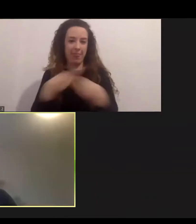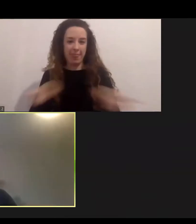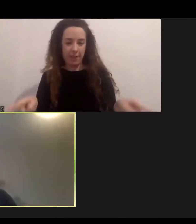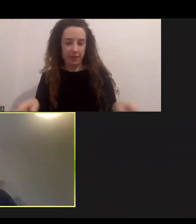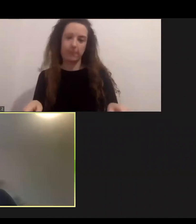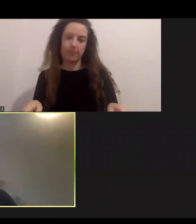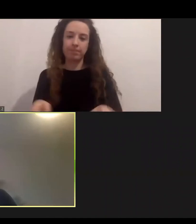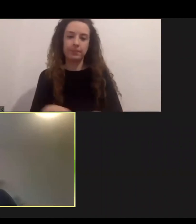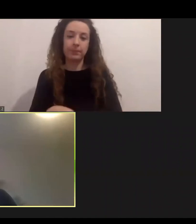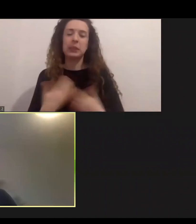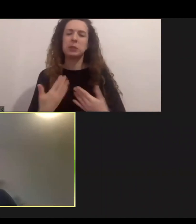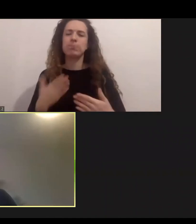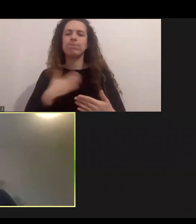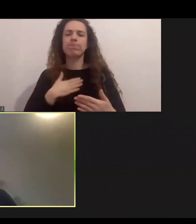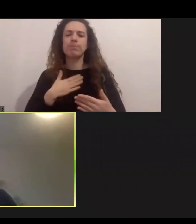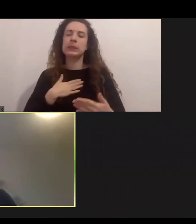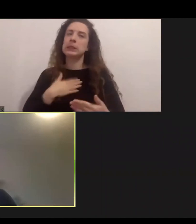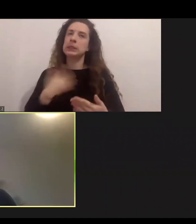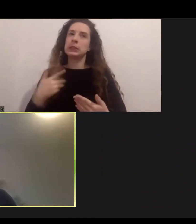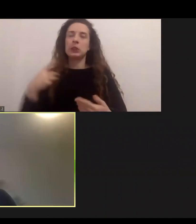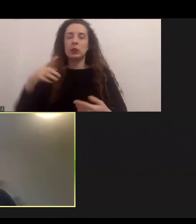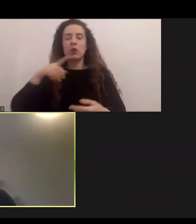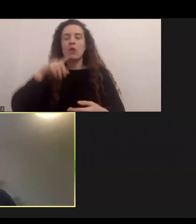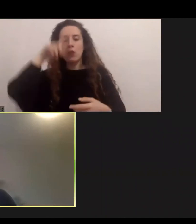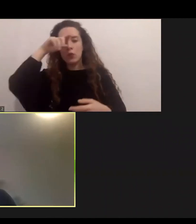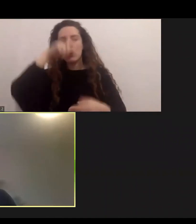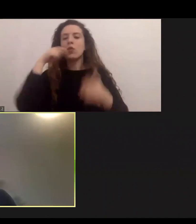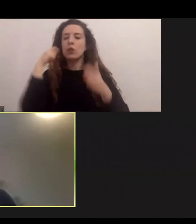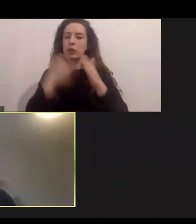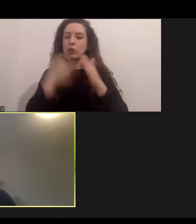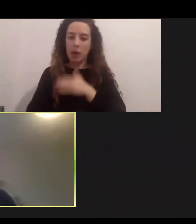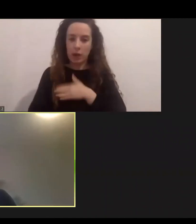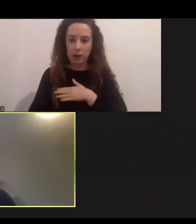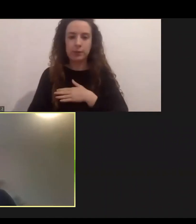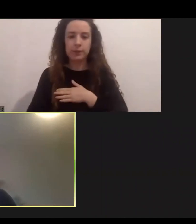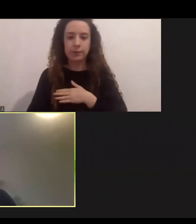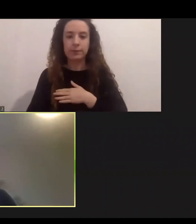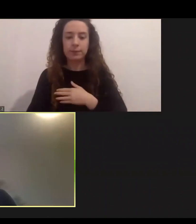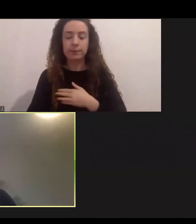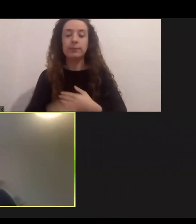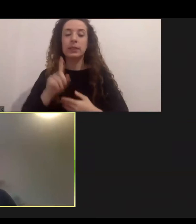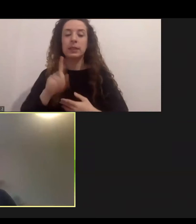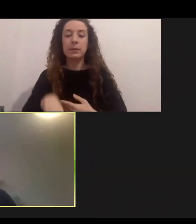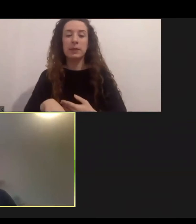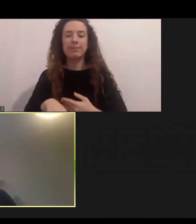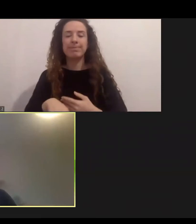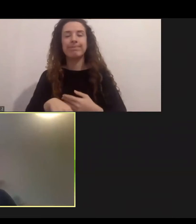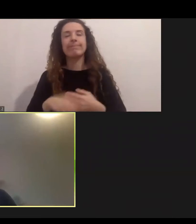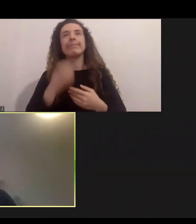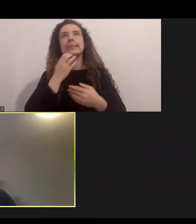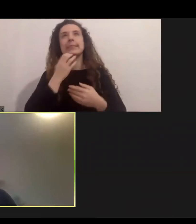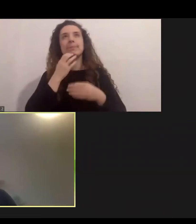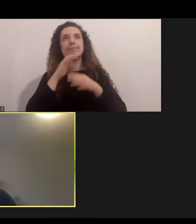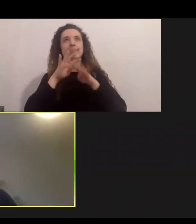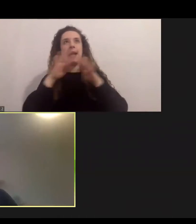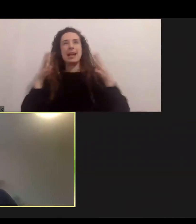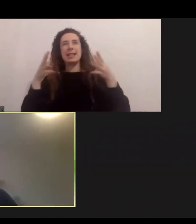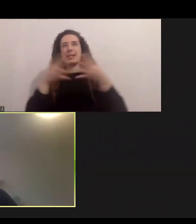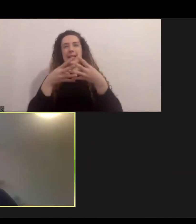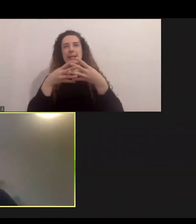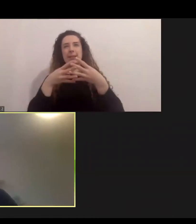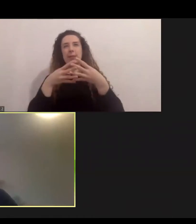during Chinese speakings are very important. So when you have online class, you have